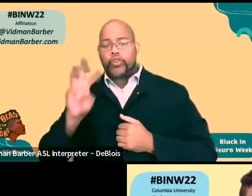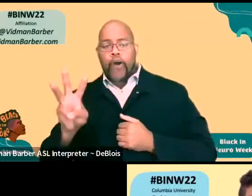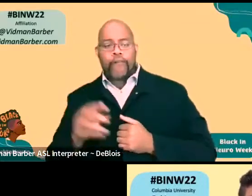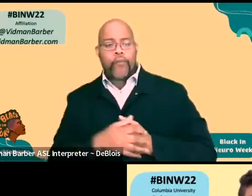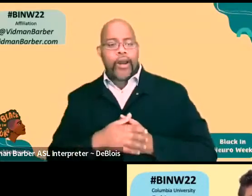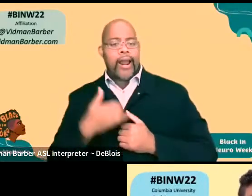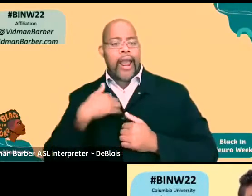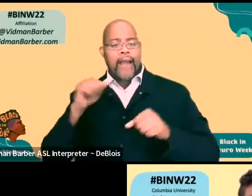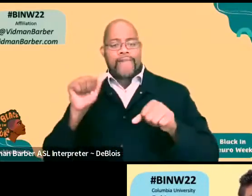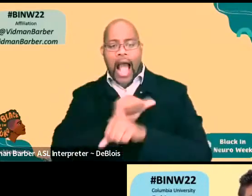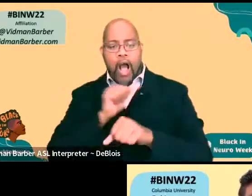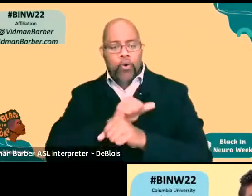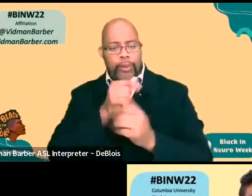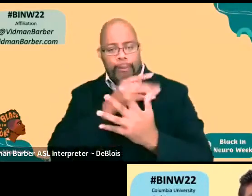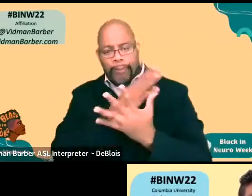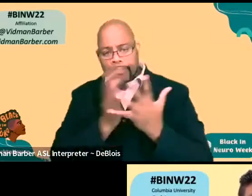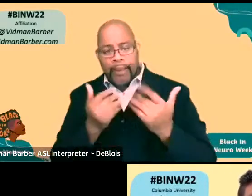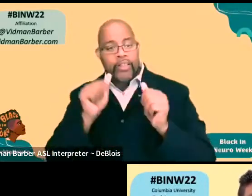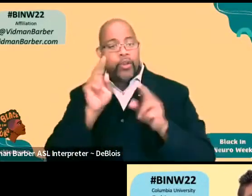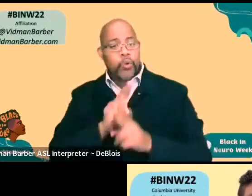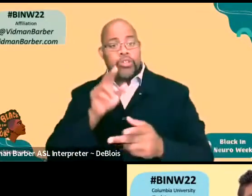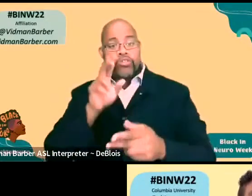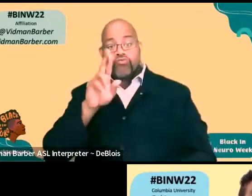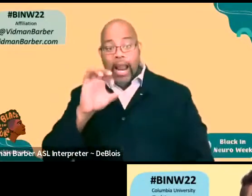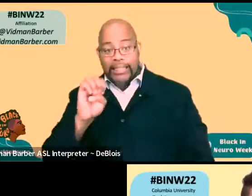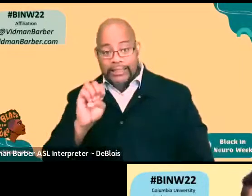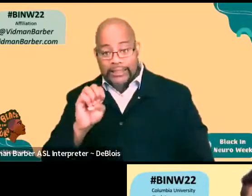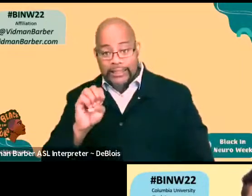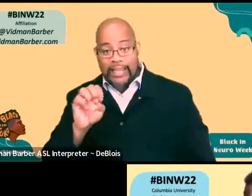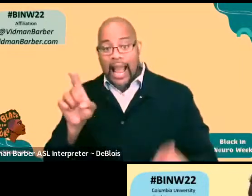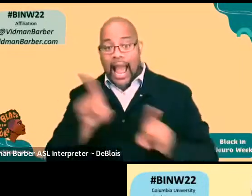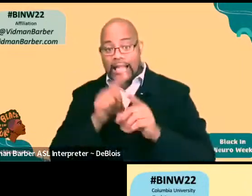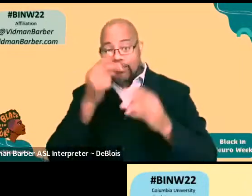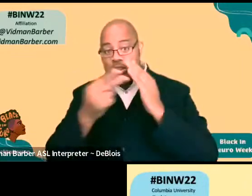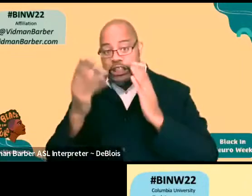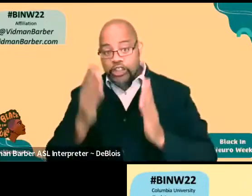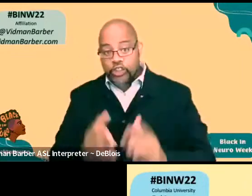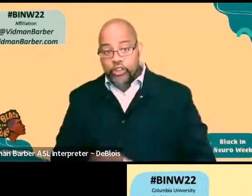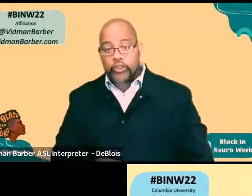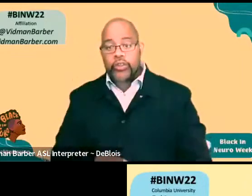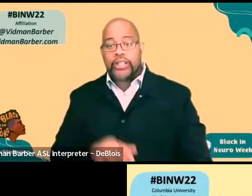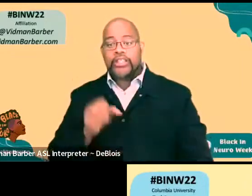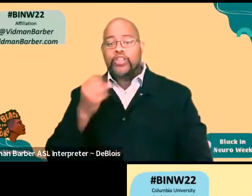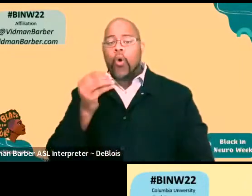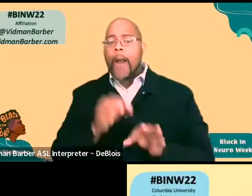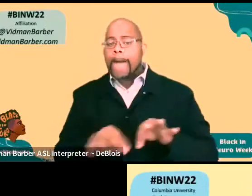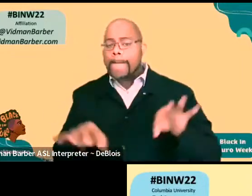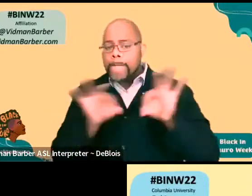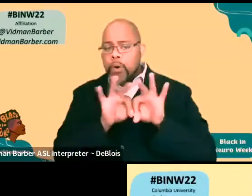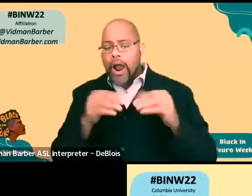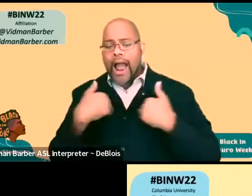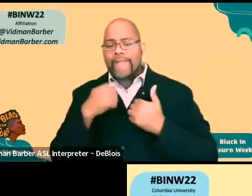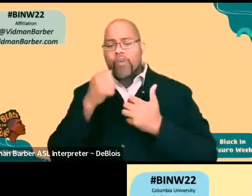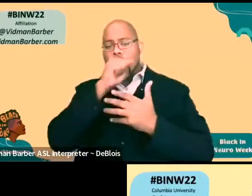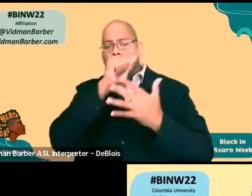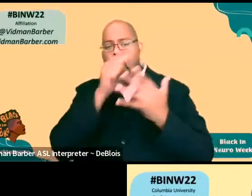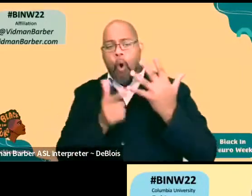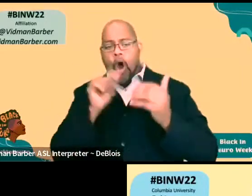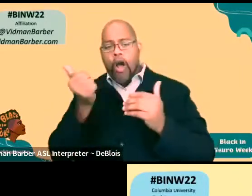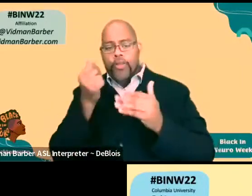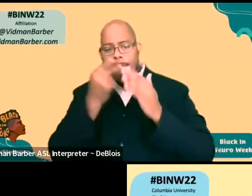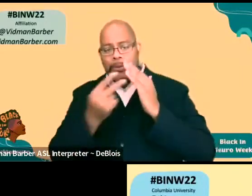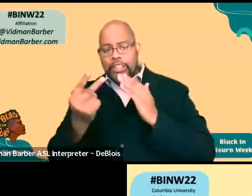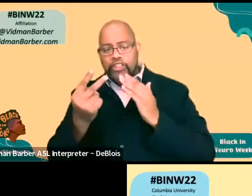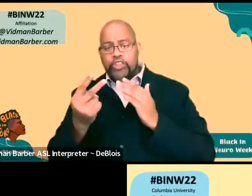an algorithm, anything that is using race as a predictor, it is so important to have all the other